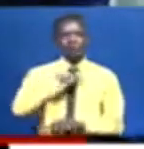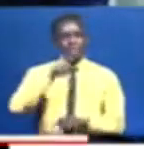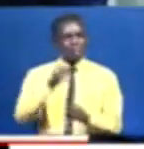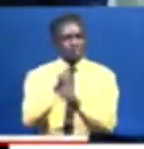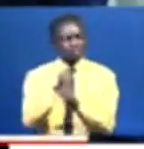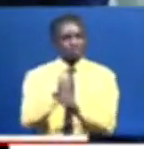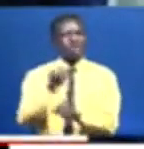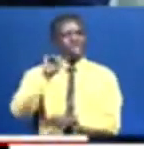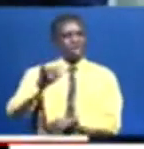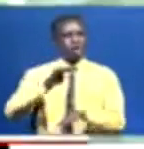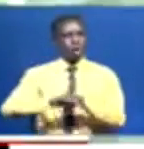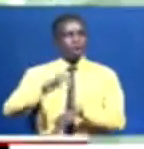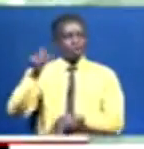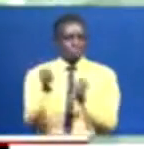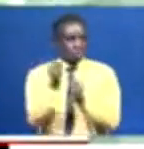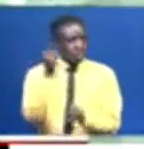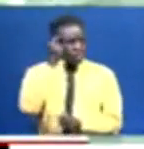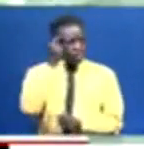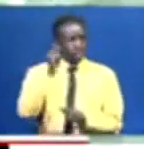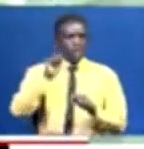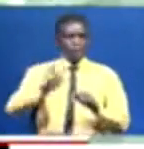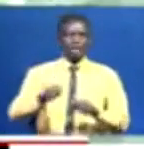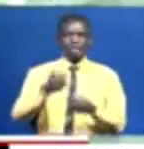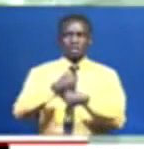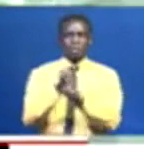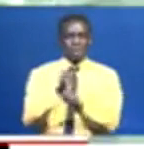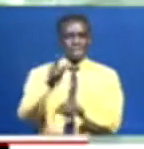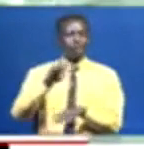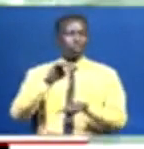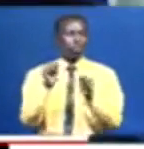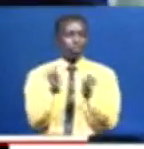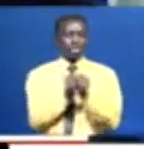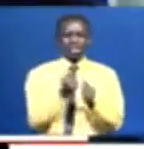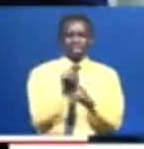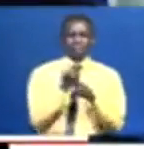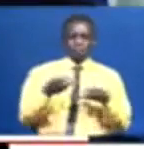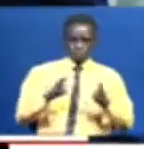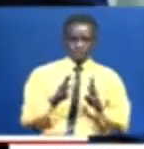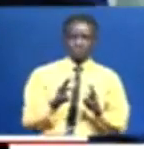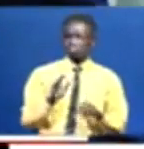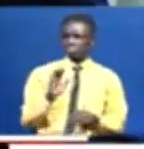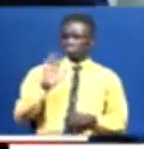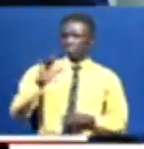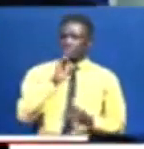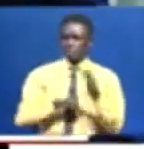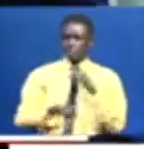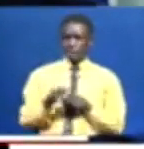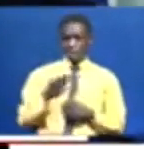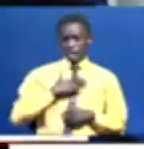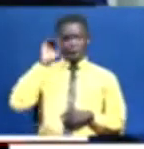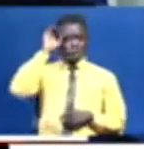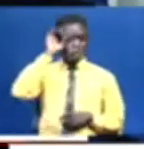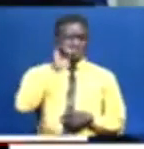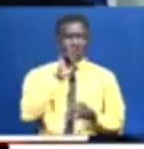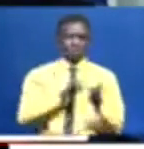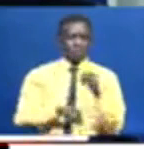it secure by design. So what is your take in taxing the digital space? In my opinion, I believe this is a move towards